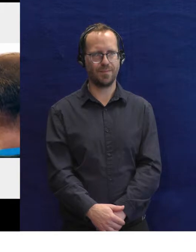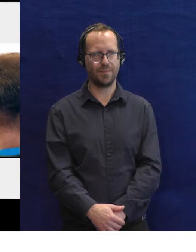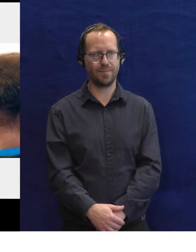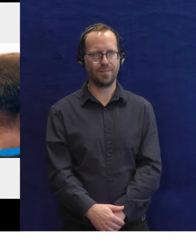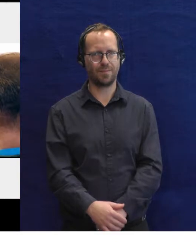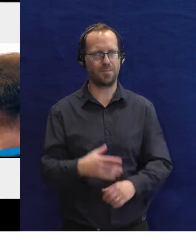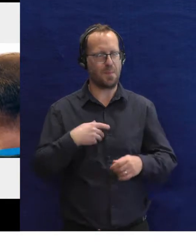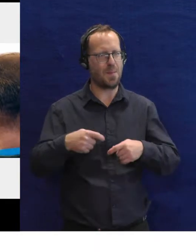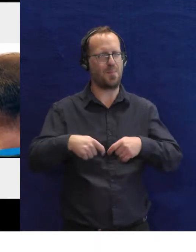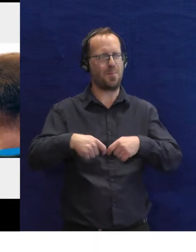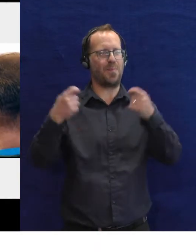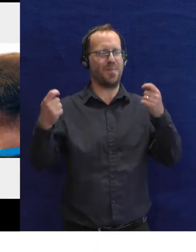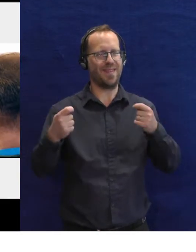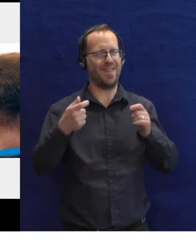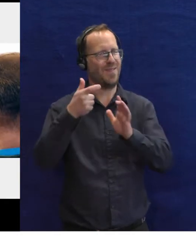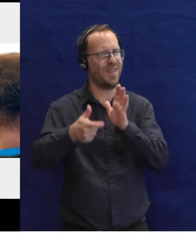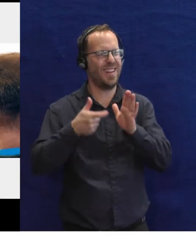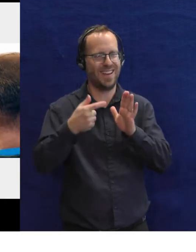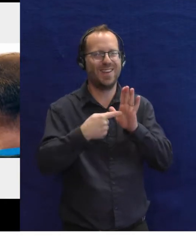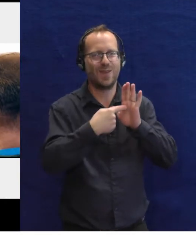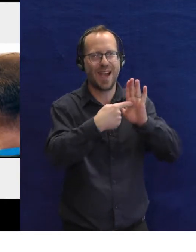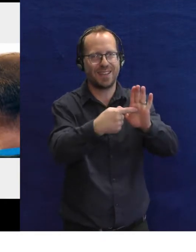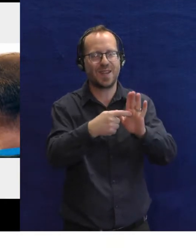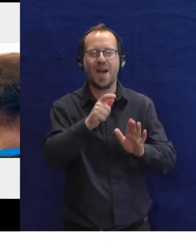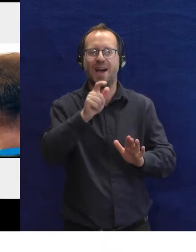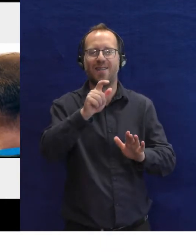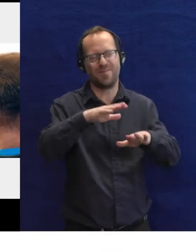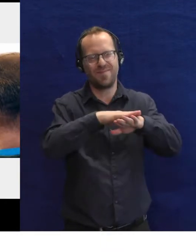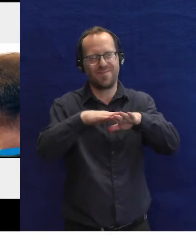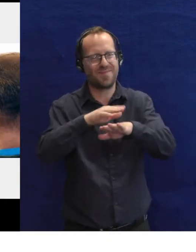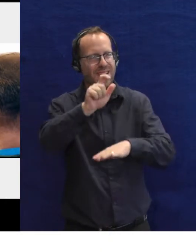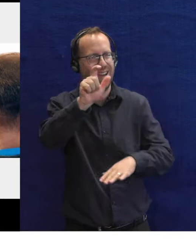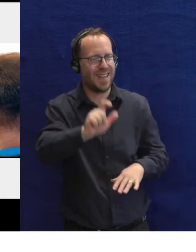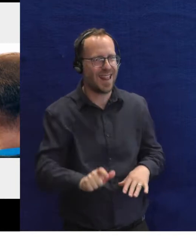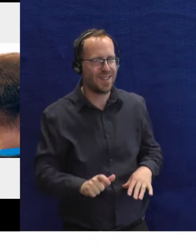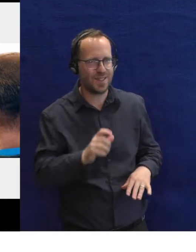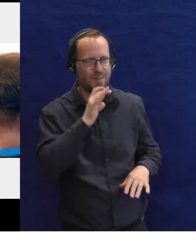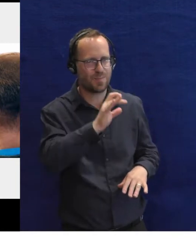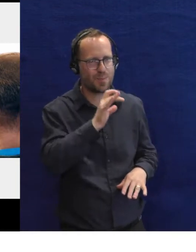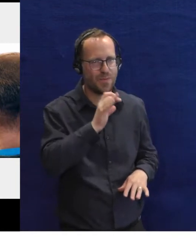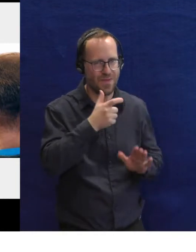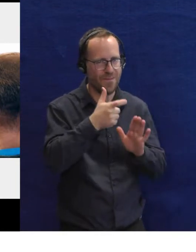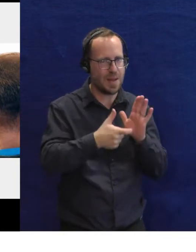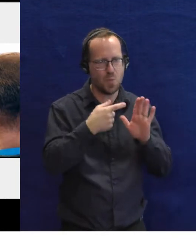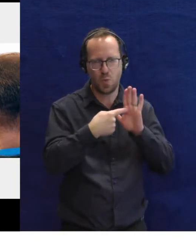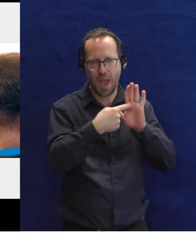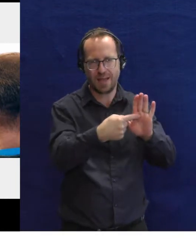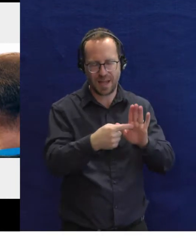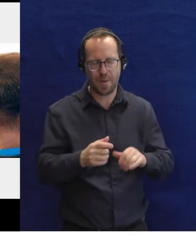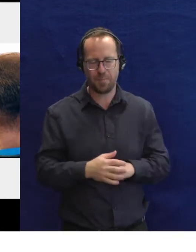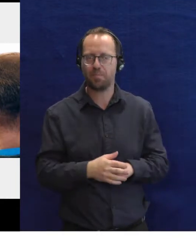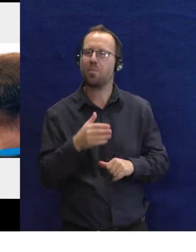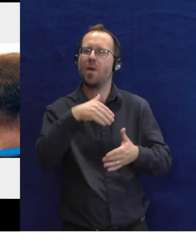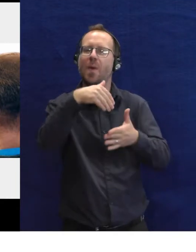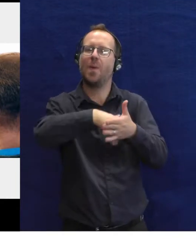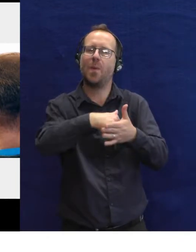elegante. I'm skipping it here because, again, due to the language, it is not so fruitful. But what